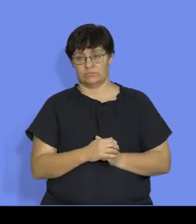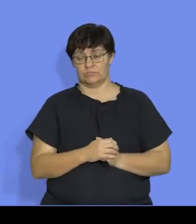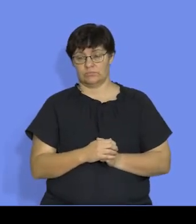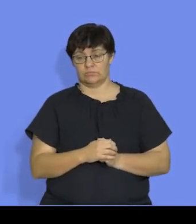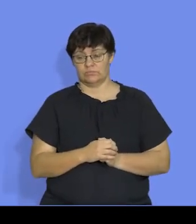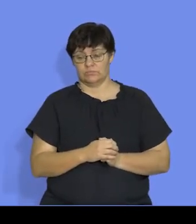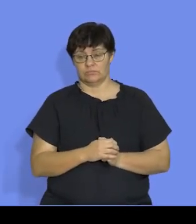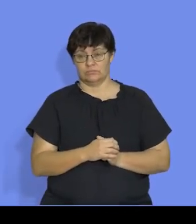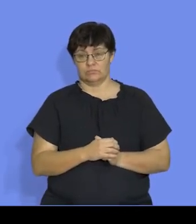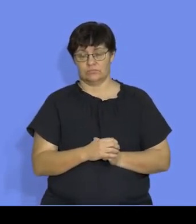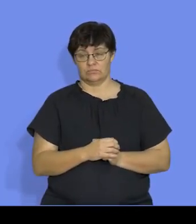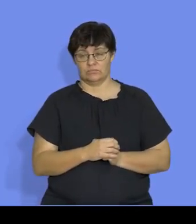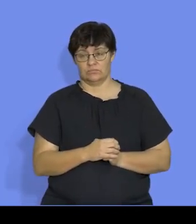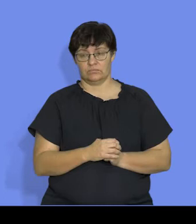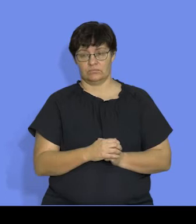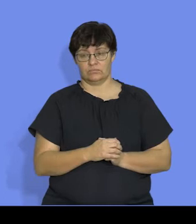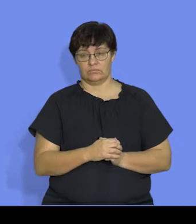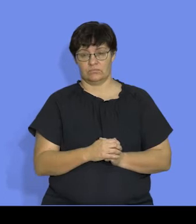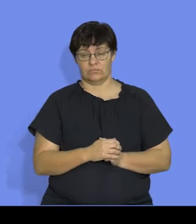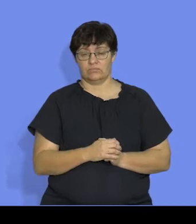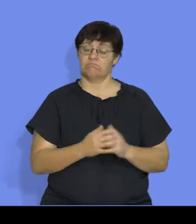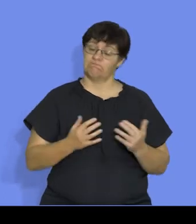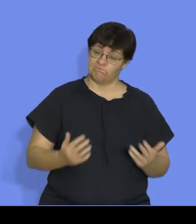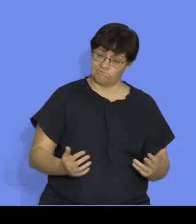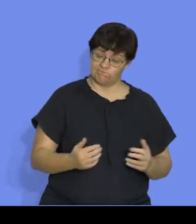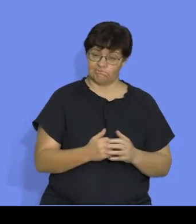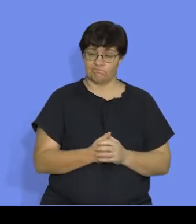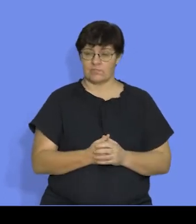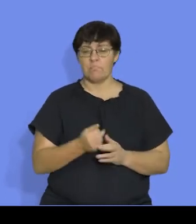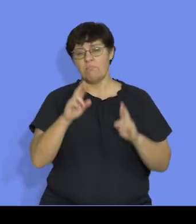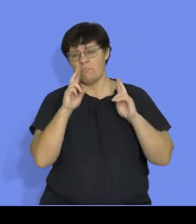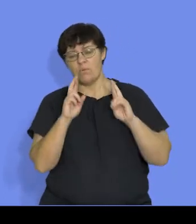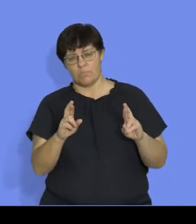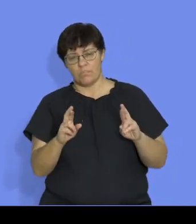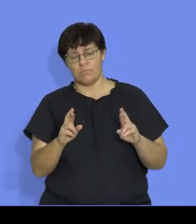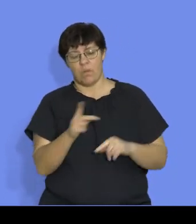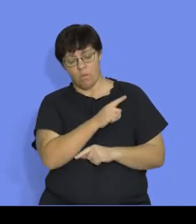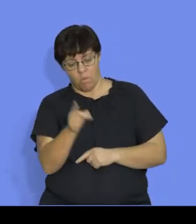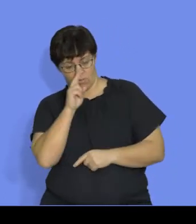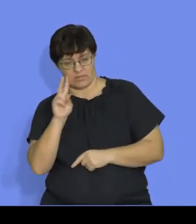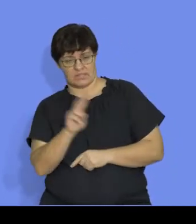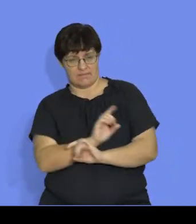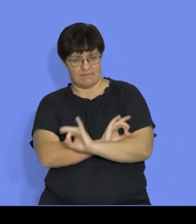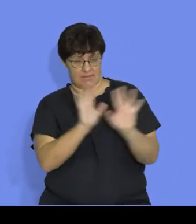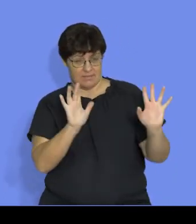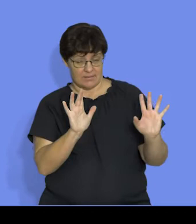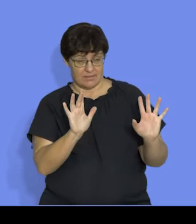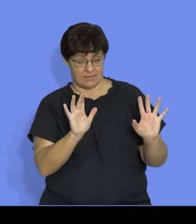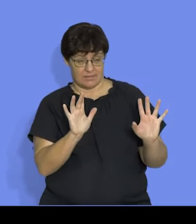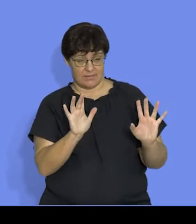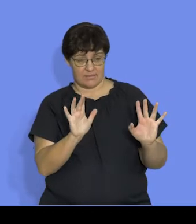me a common ratio of 2 again. So I'm hoping that everyone can see that we